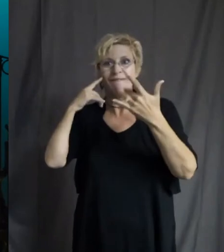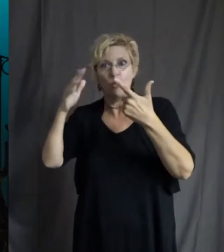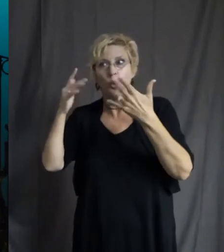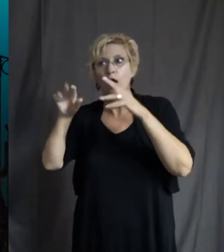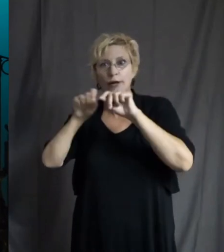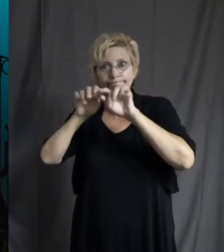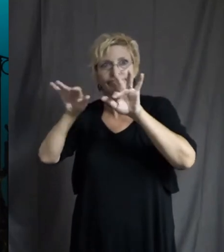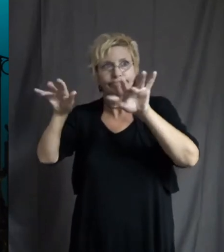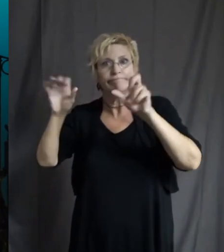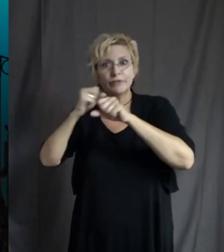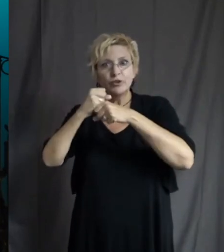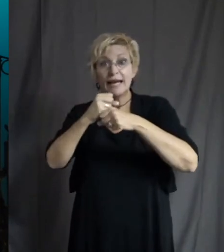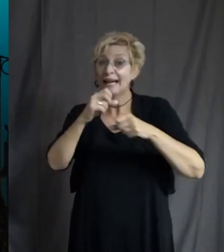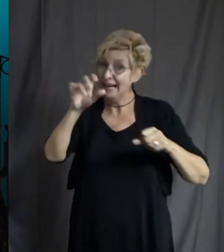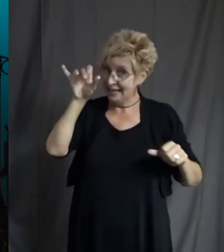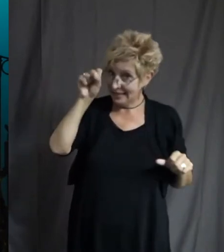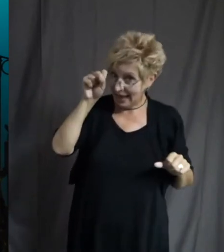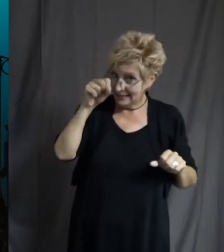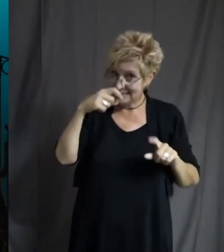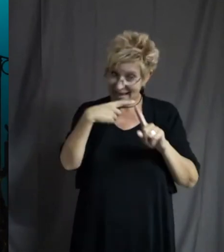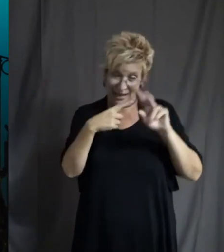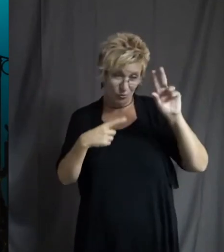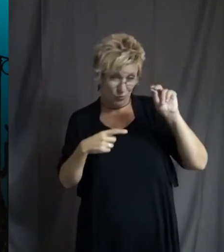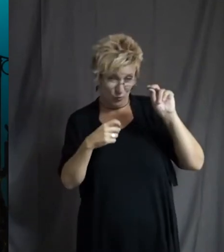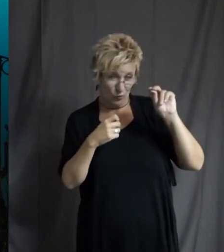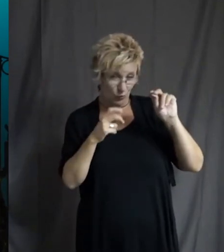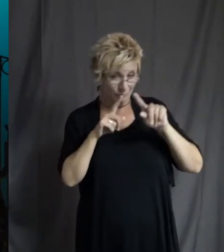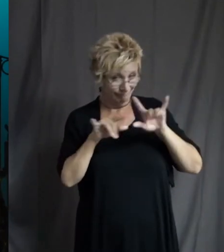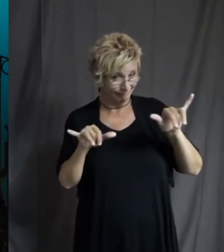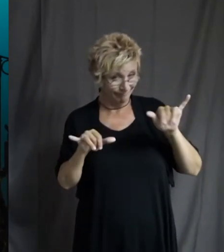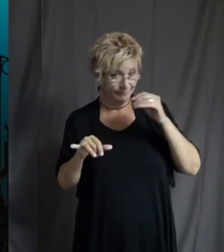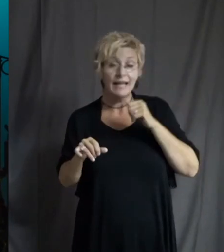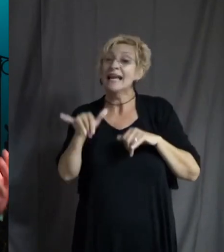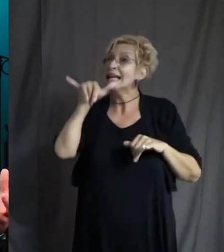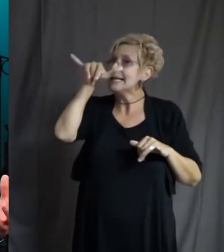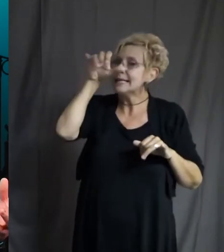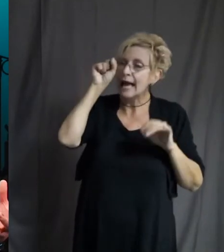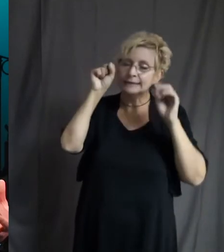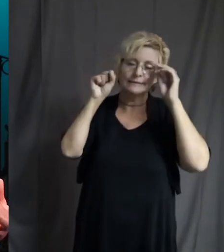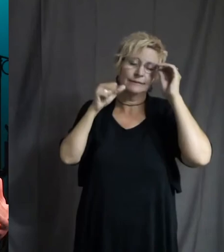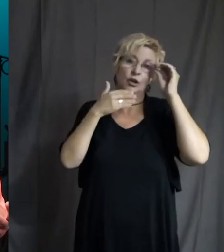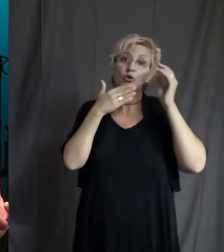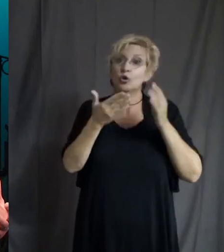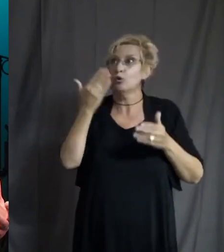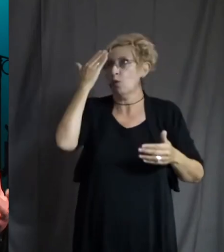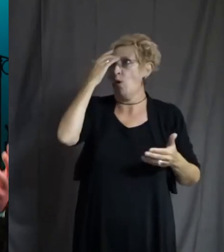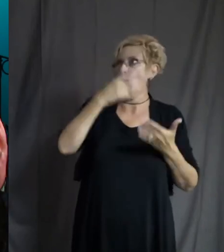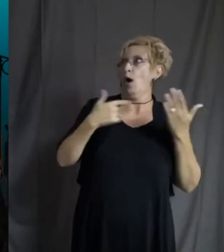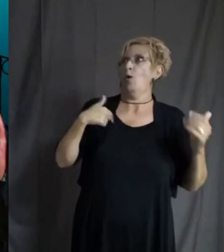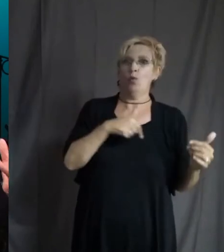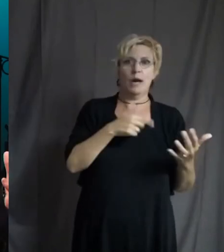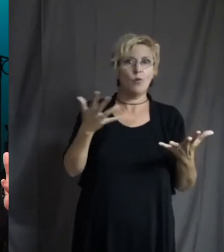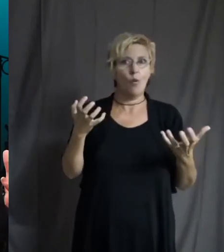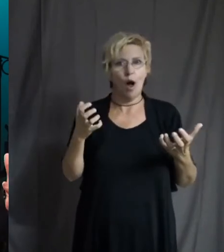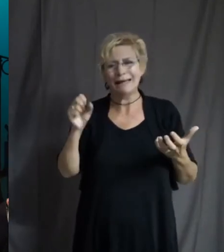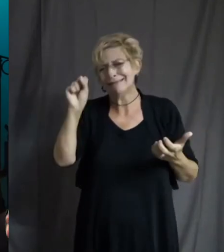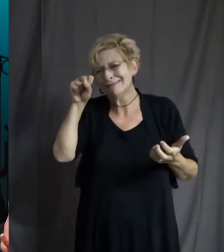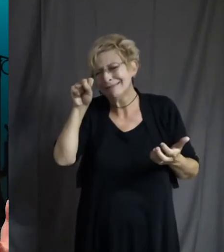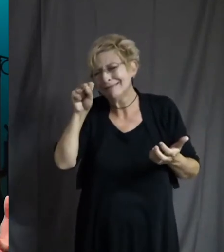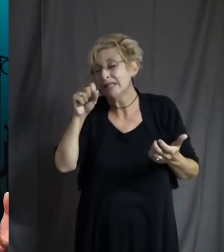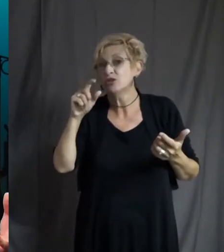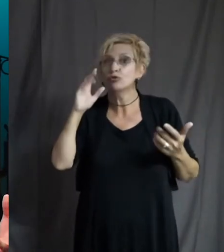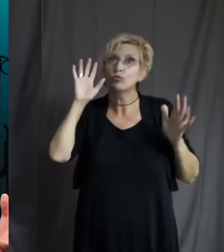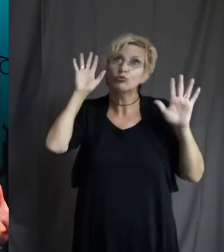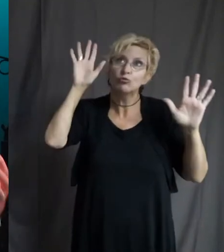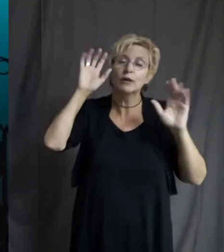And my answer is yes and no. Yes, it's so good to know what we want. Yes, it's so good to